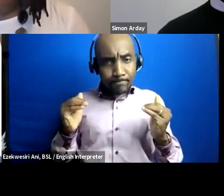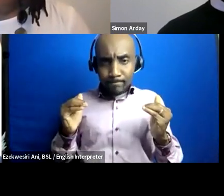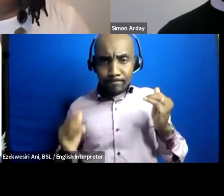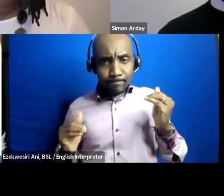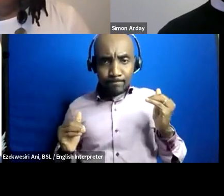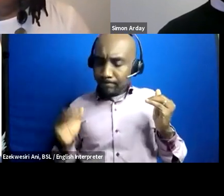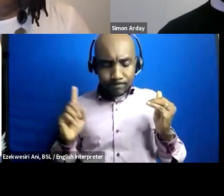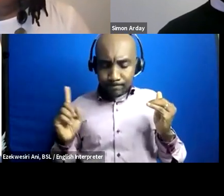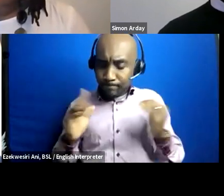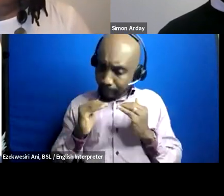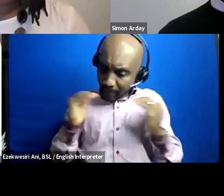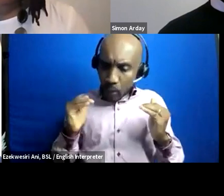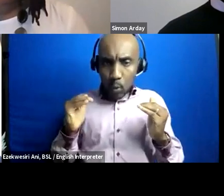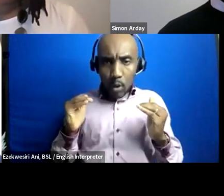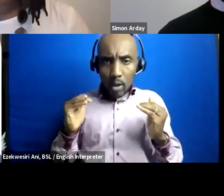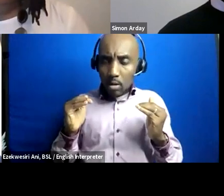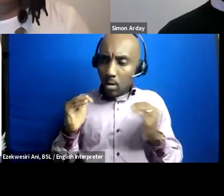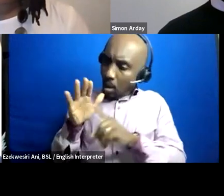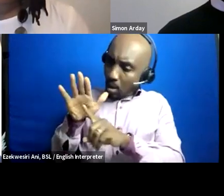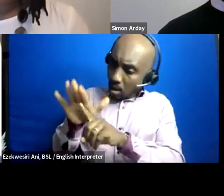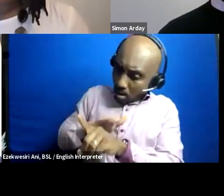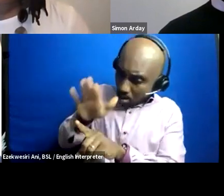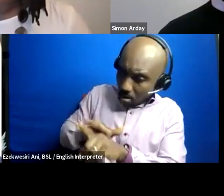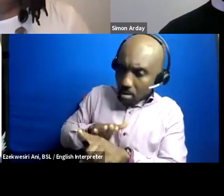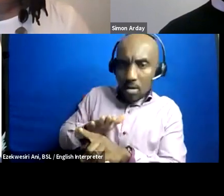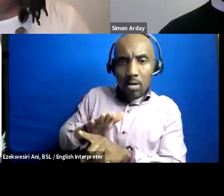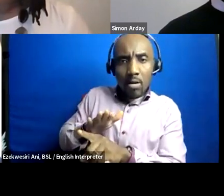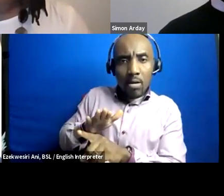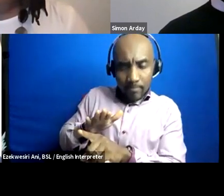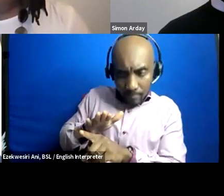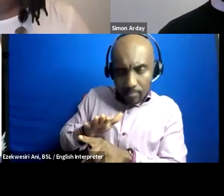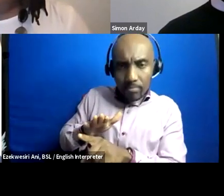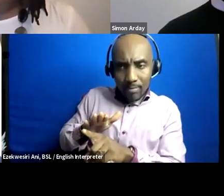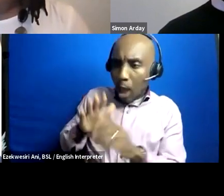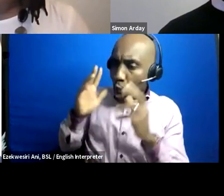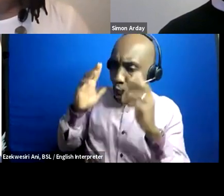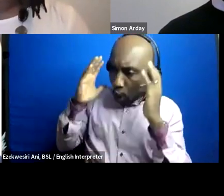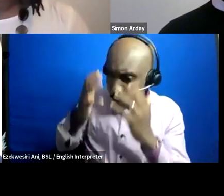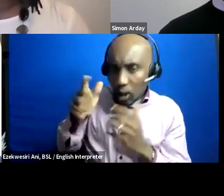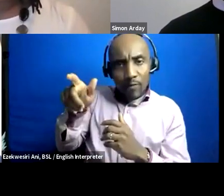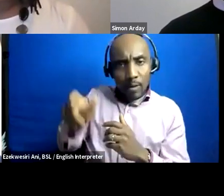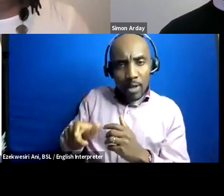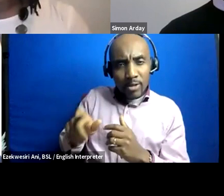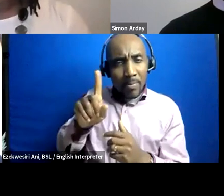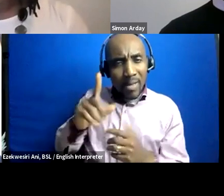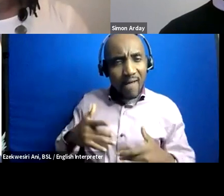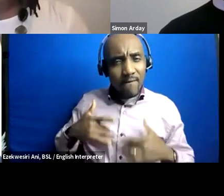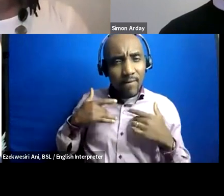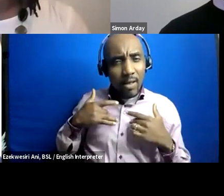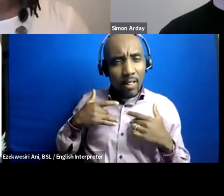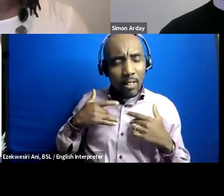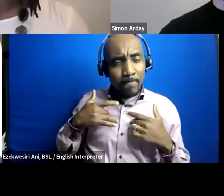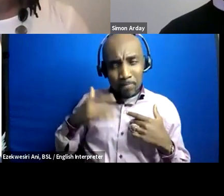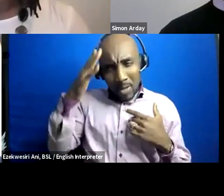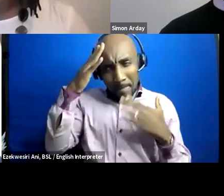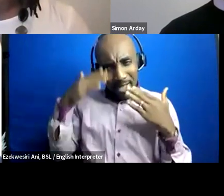you're concerned for the other person genuinely. But I feel like with mental health, it's seen not